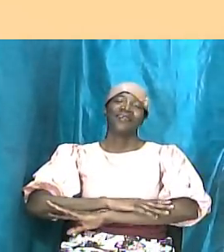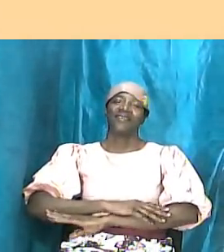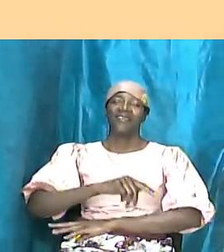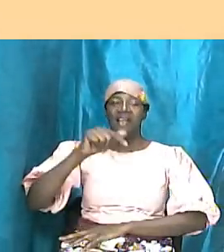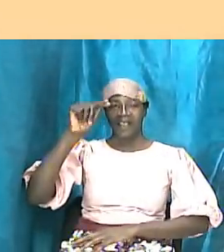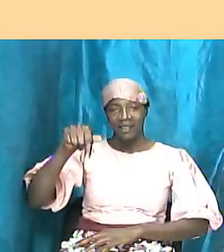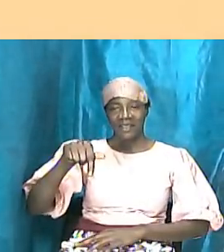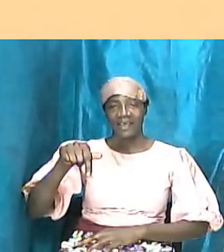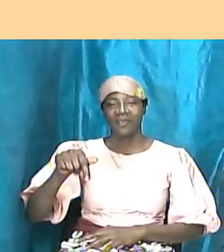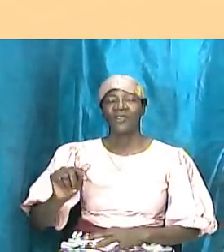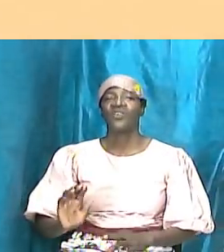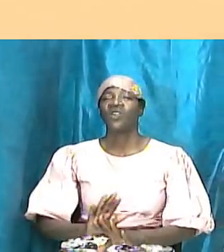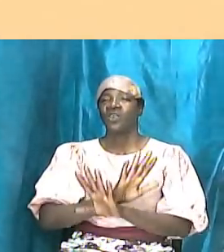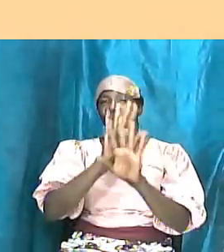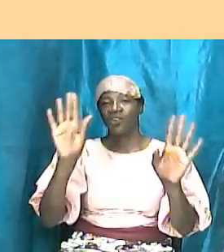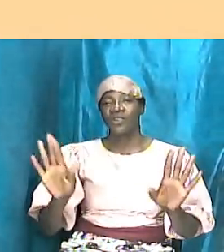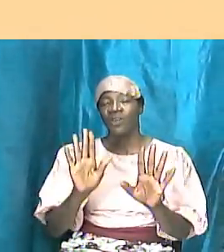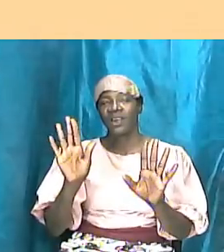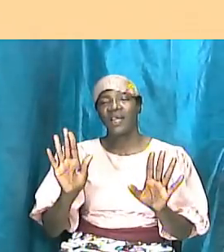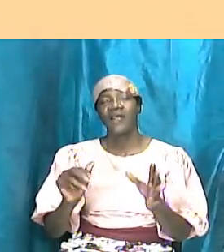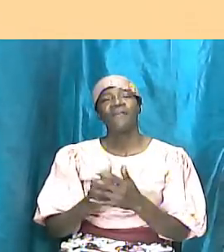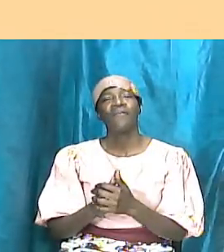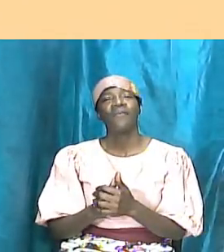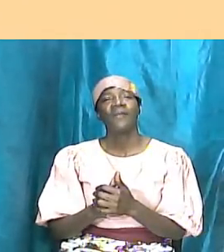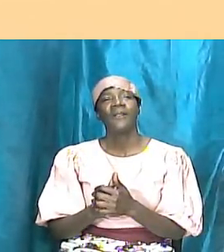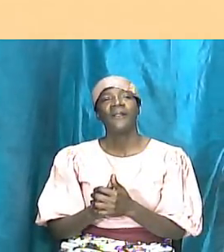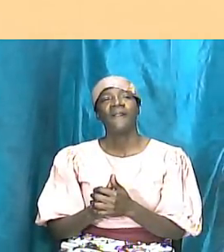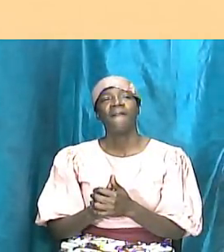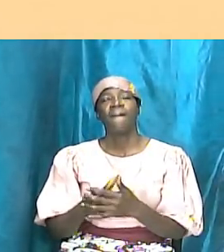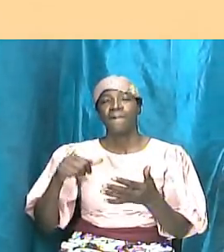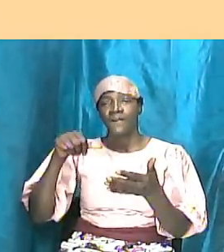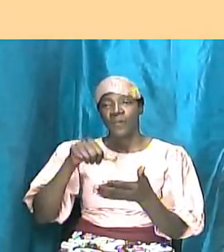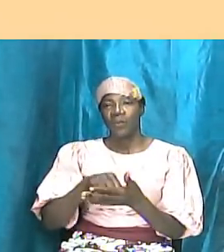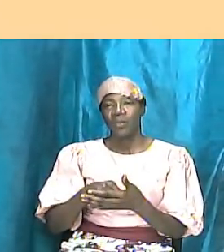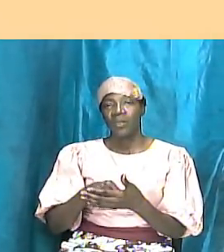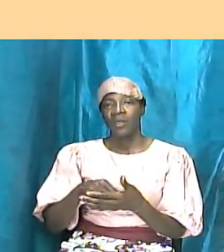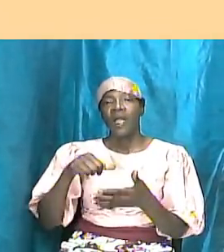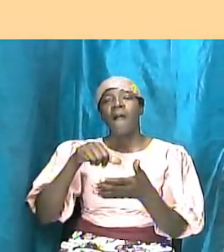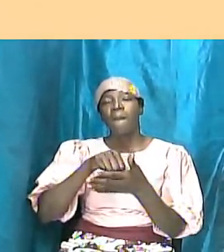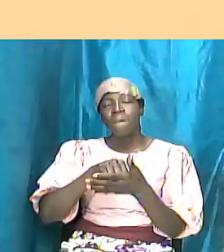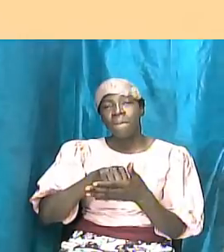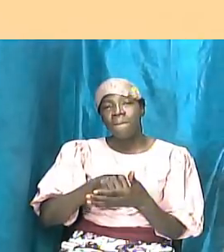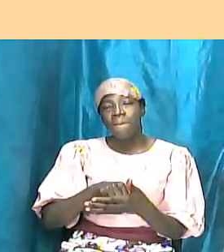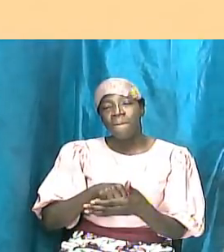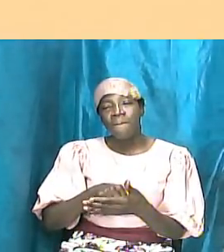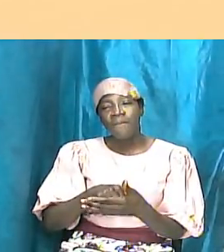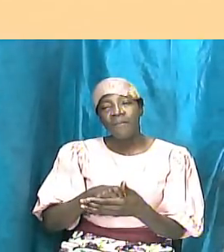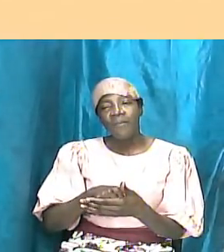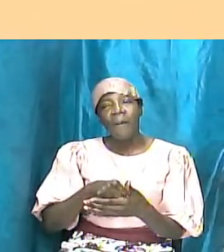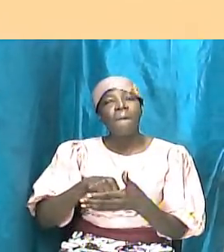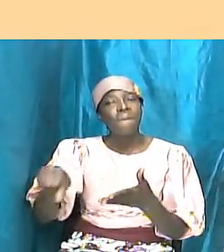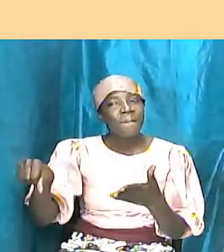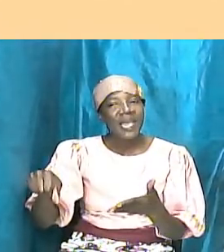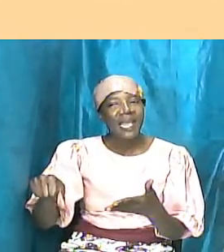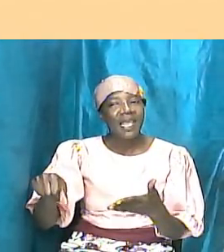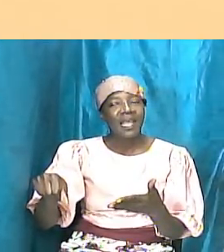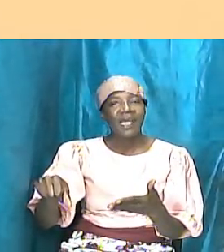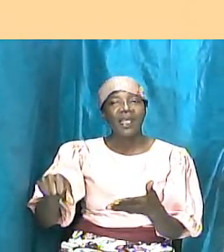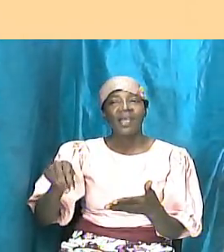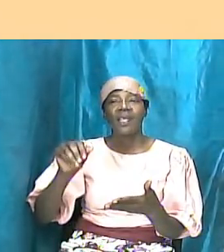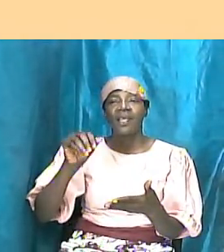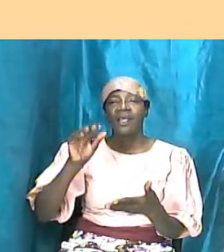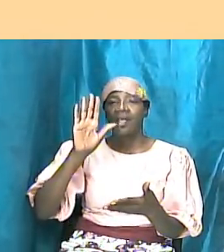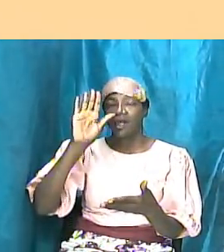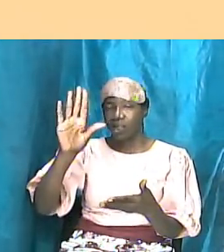Sunday, you're asked to make your final confirmation and also to bring in payments or to